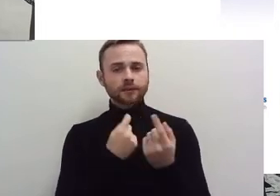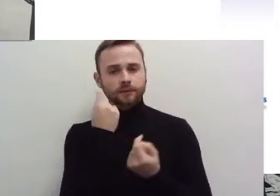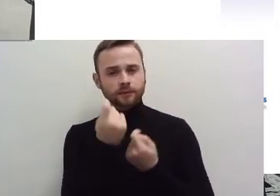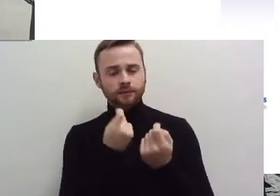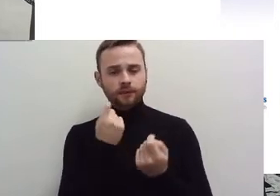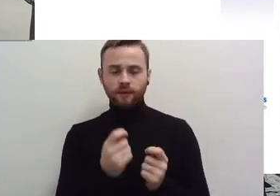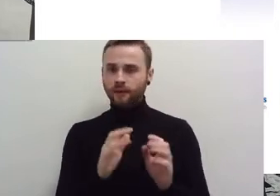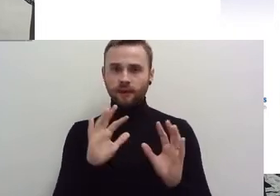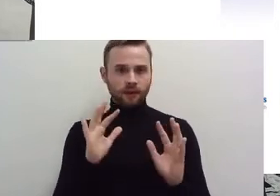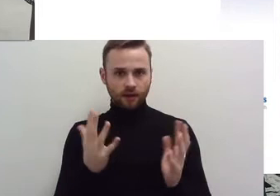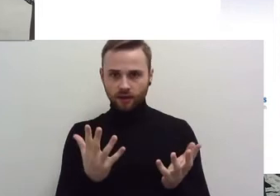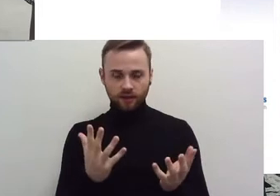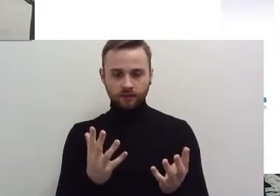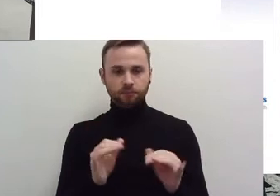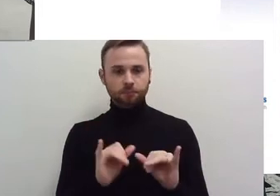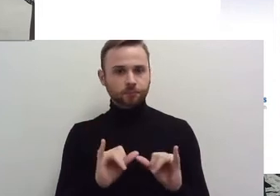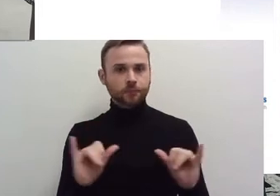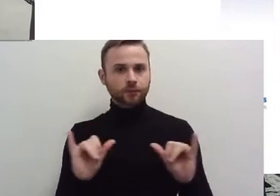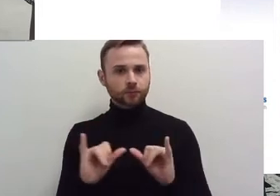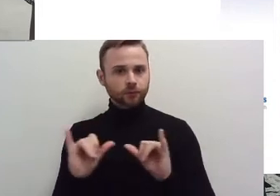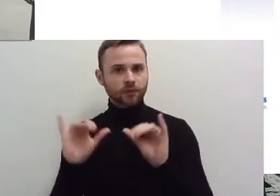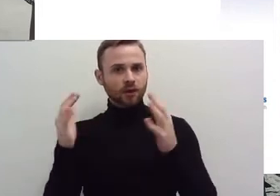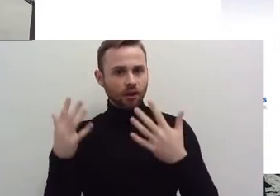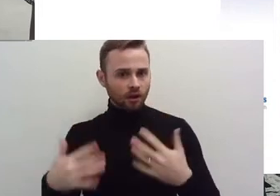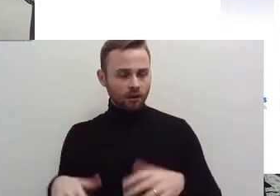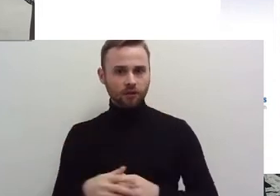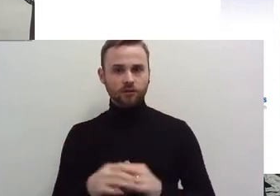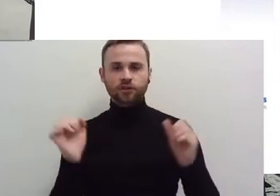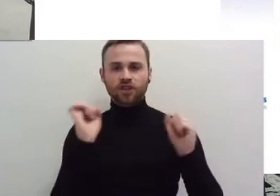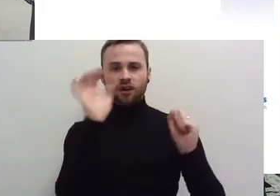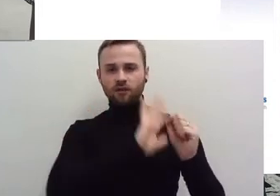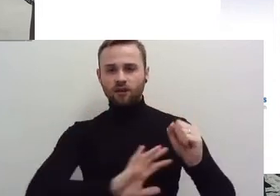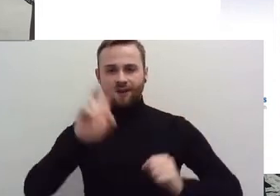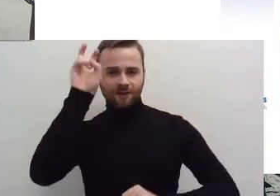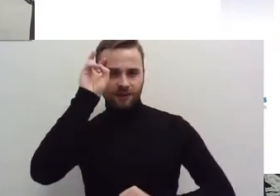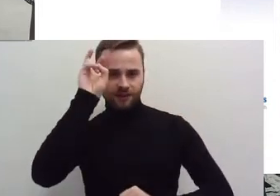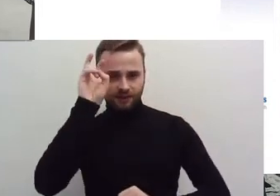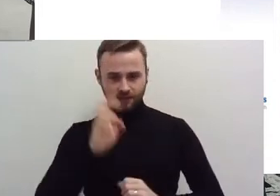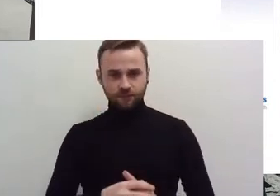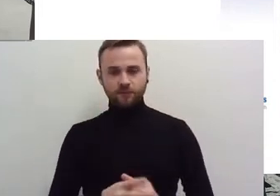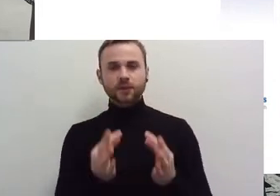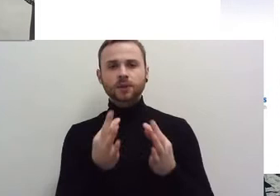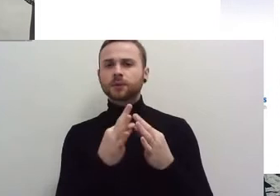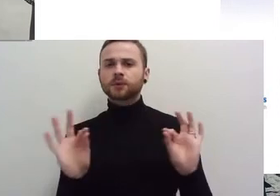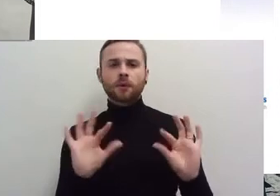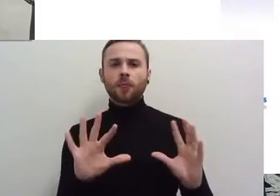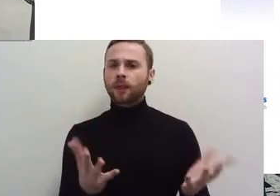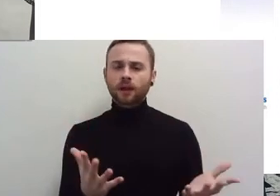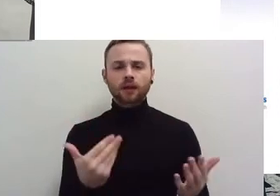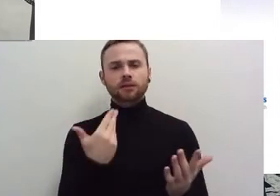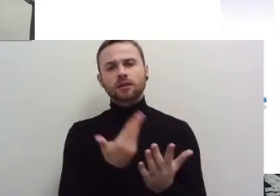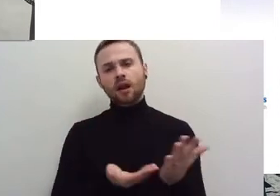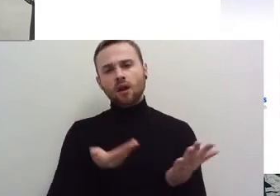what we found in terms of strengths and weaknesses and what we propose as a way forward,